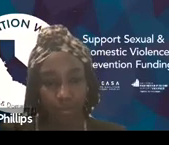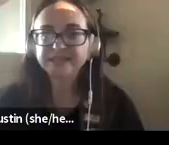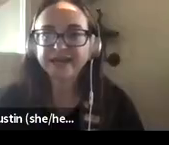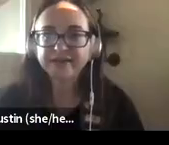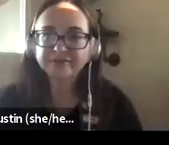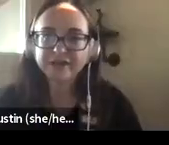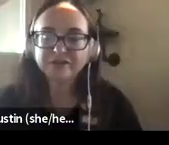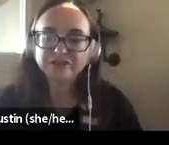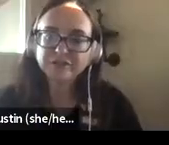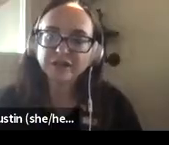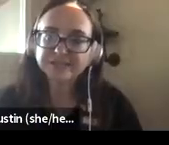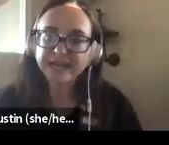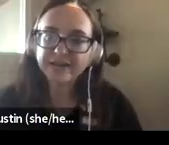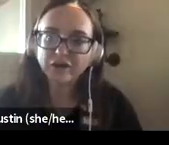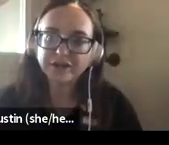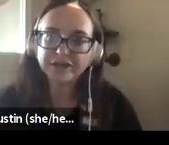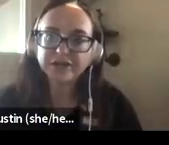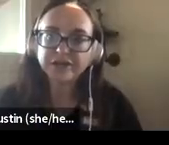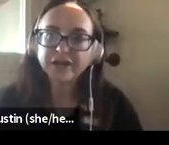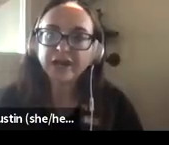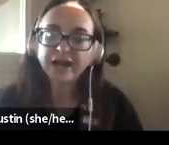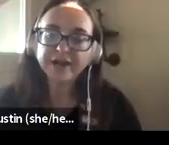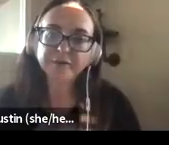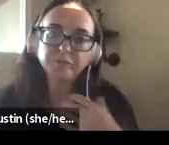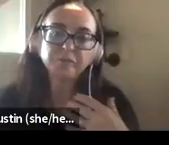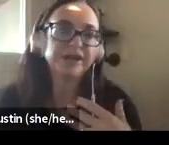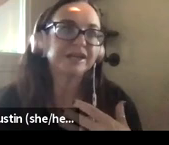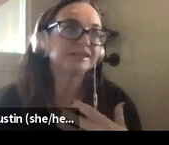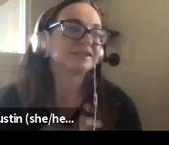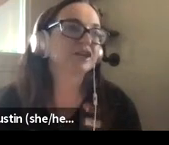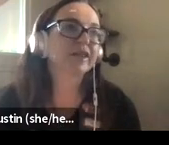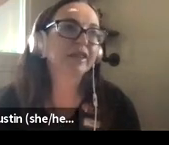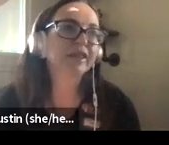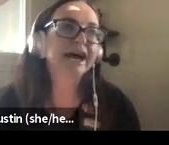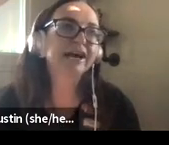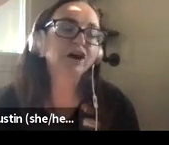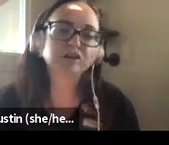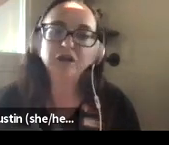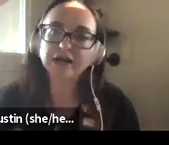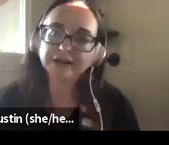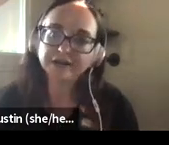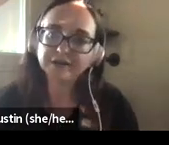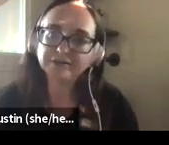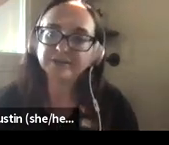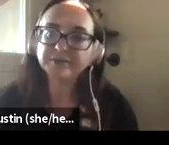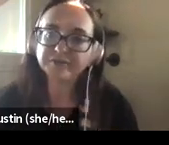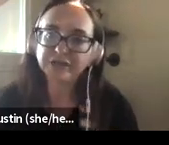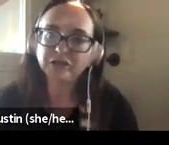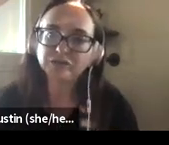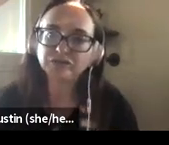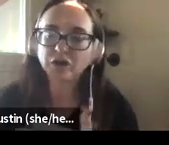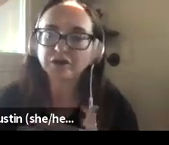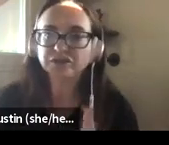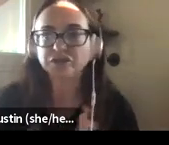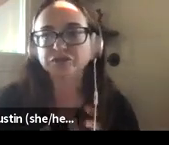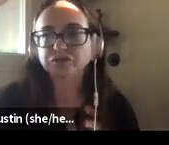I did have just a thought to add on here, is that a lot of some of the